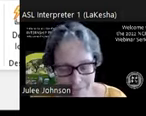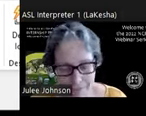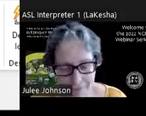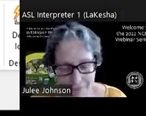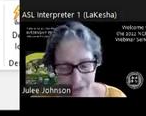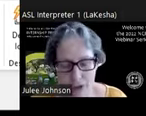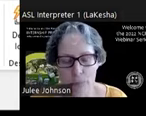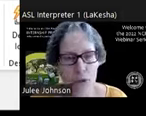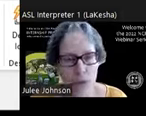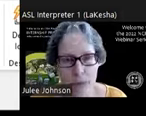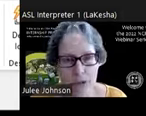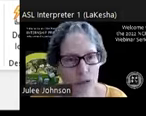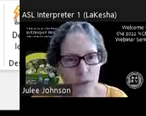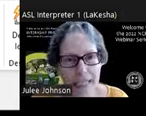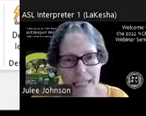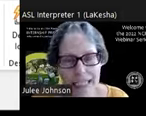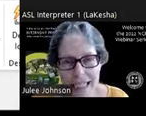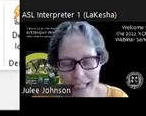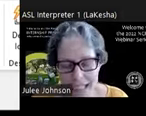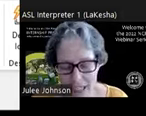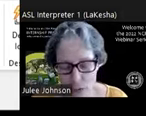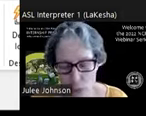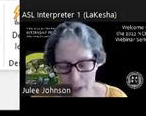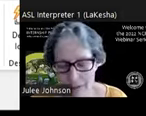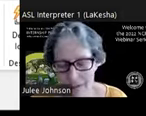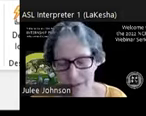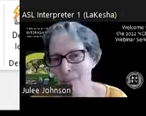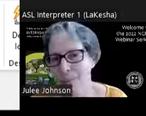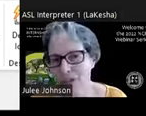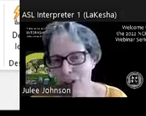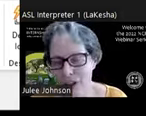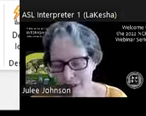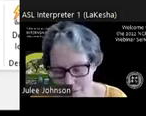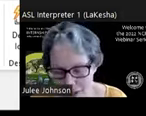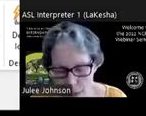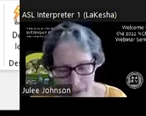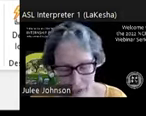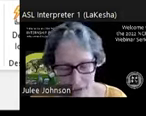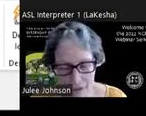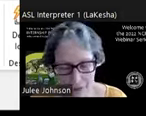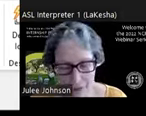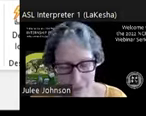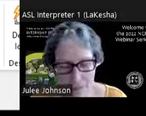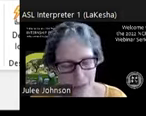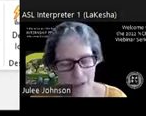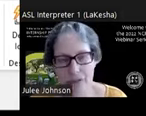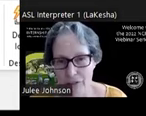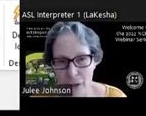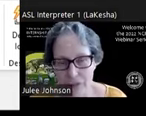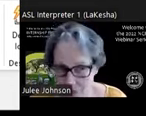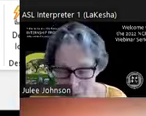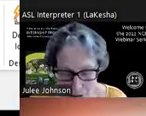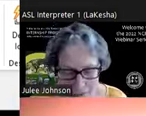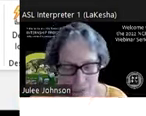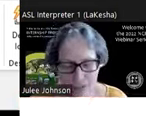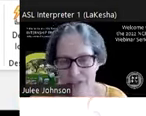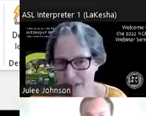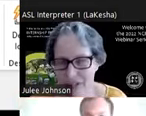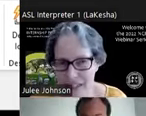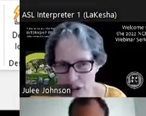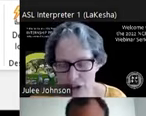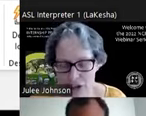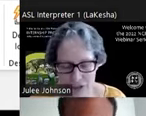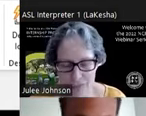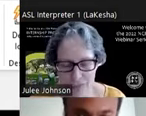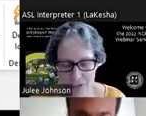interns. The program was created in 1991, but started the following year, the following summer, with